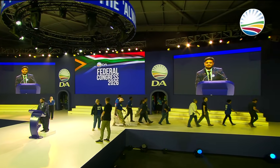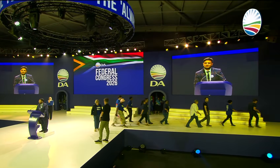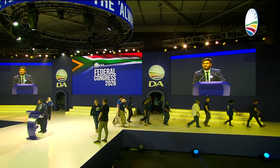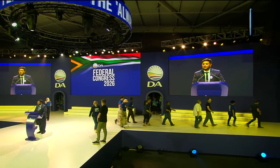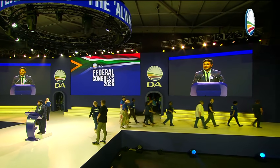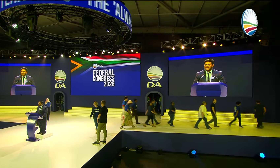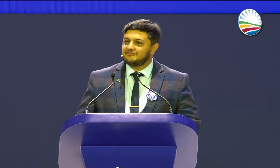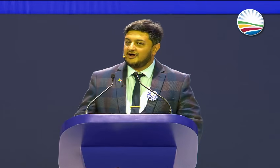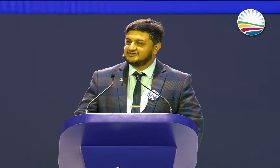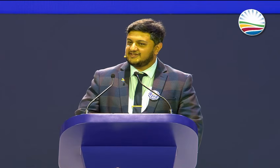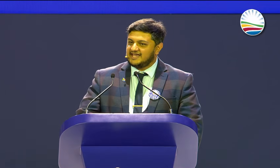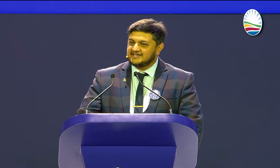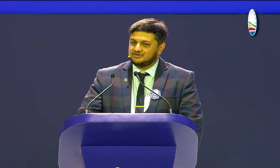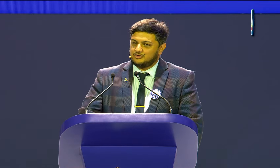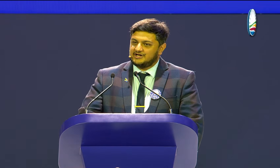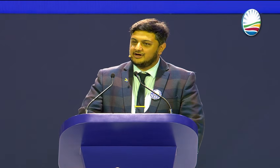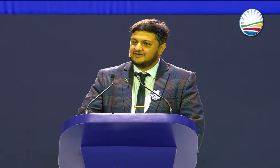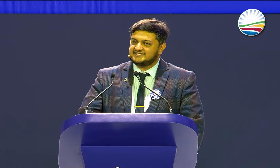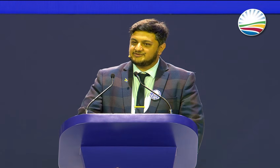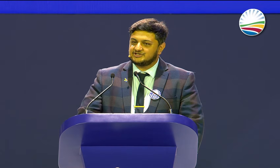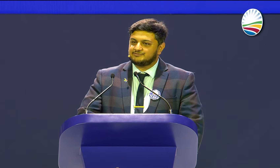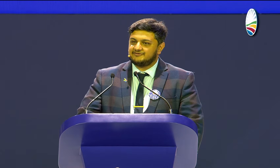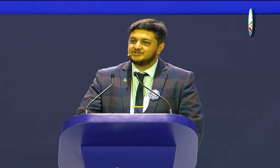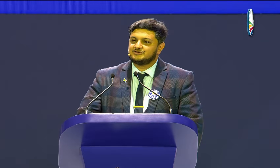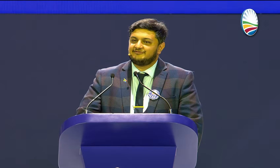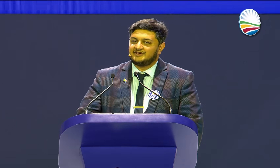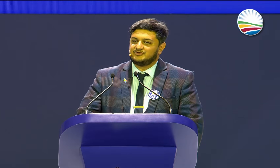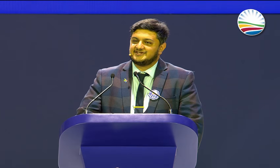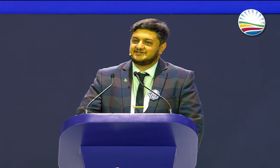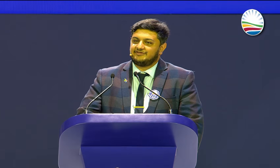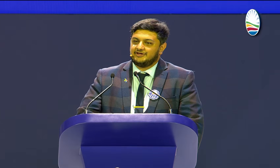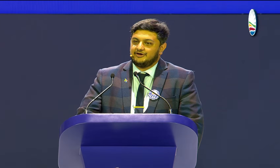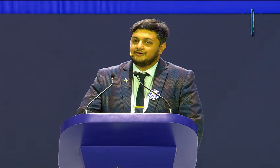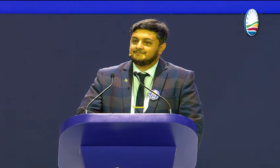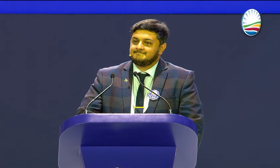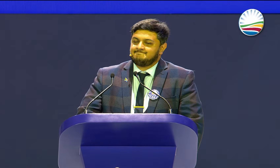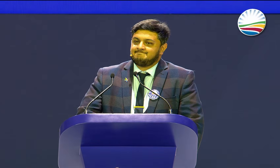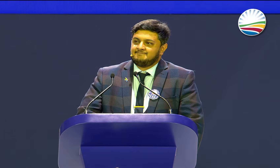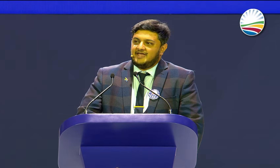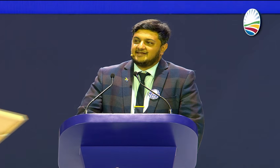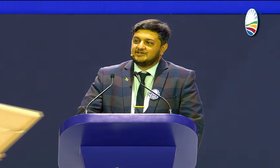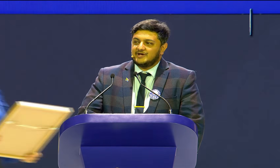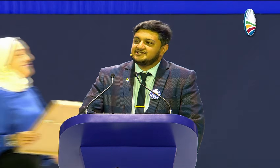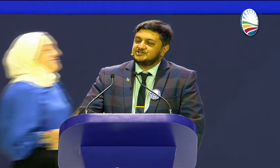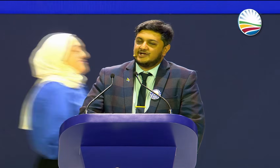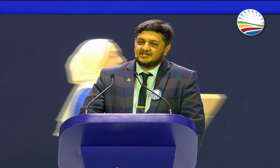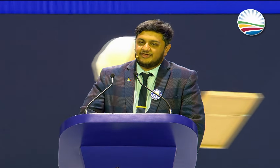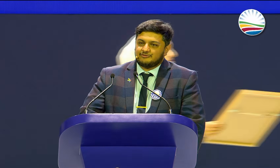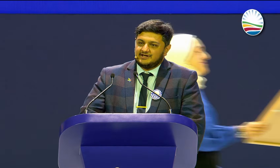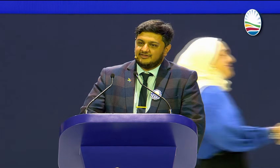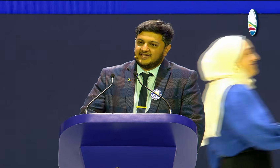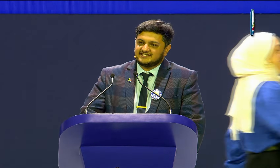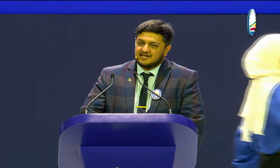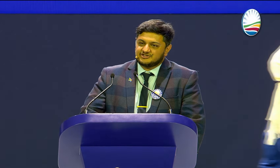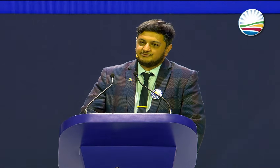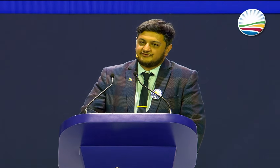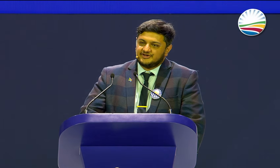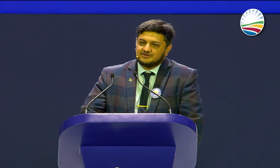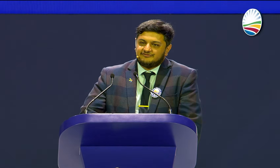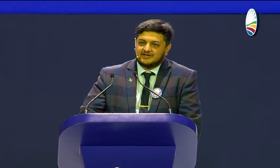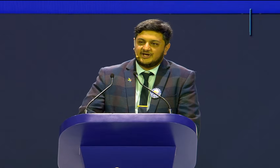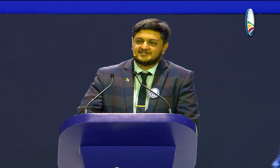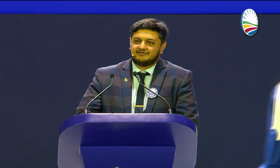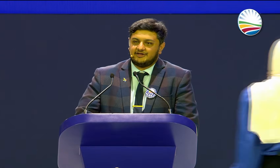Okay, we now move on to the category of Exceptional Provincial Fundraiser of the Year. And in 2023, the